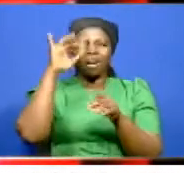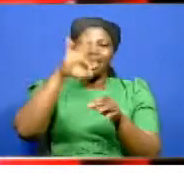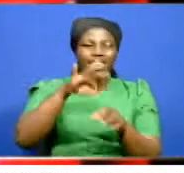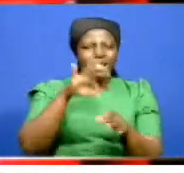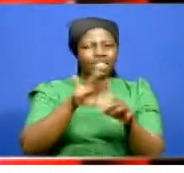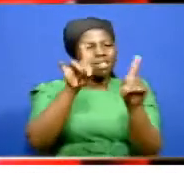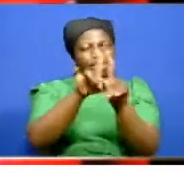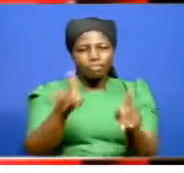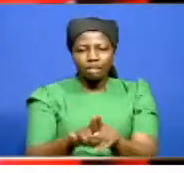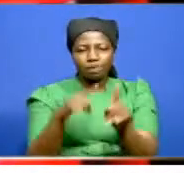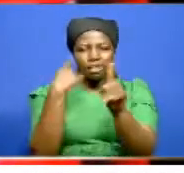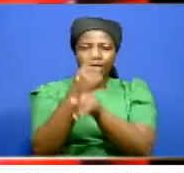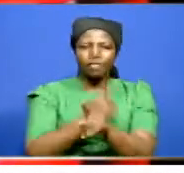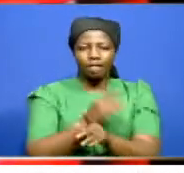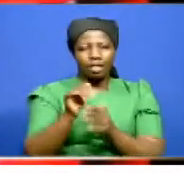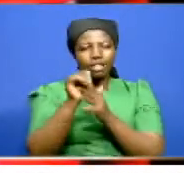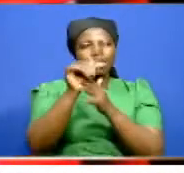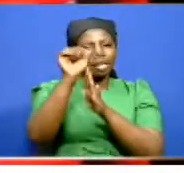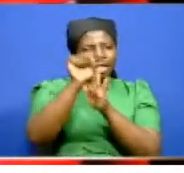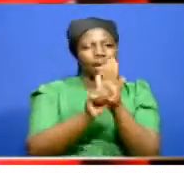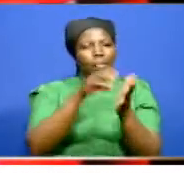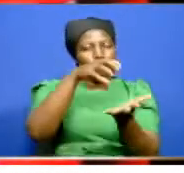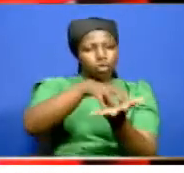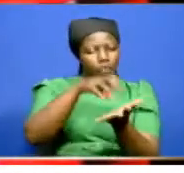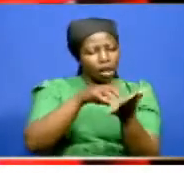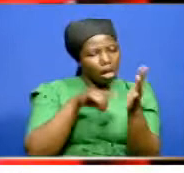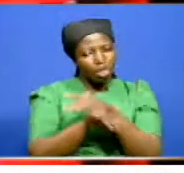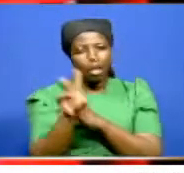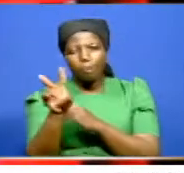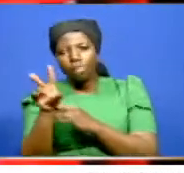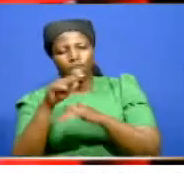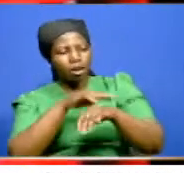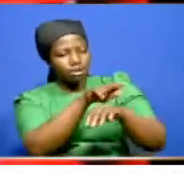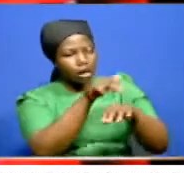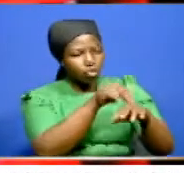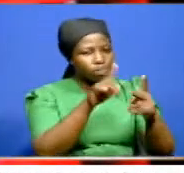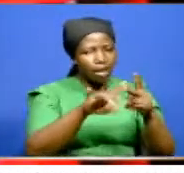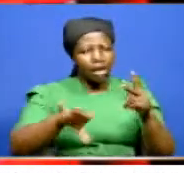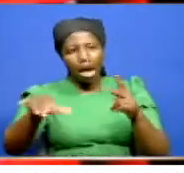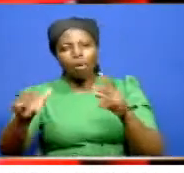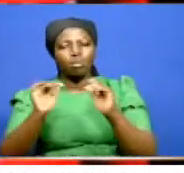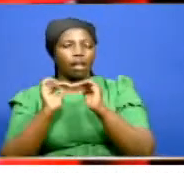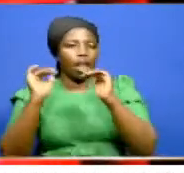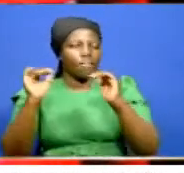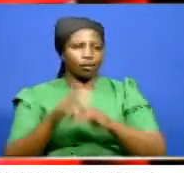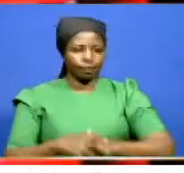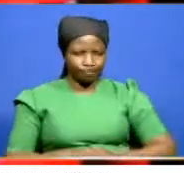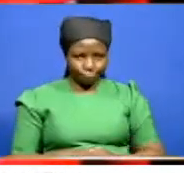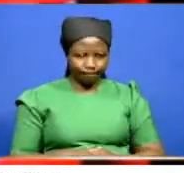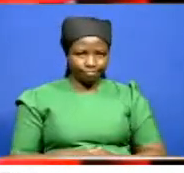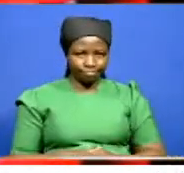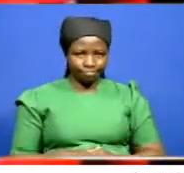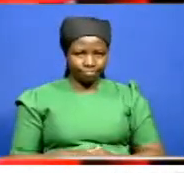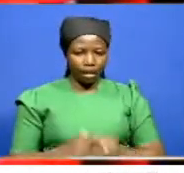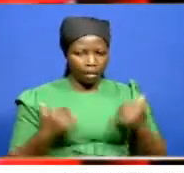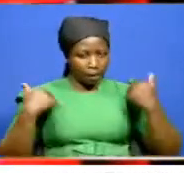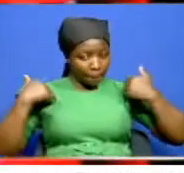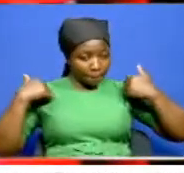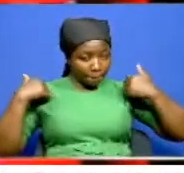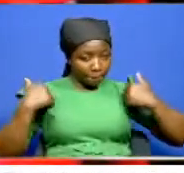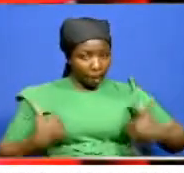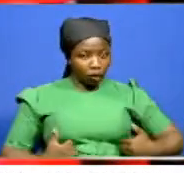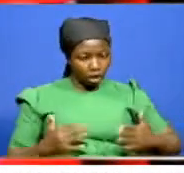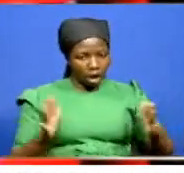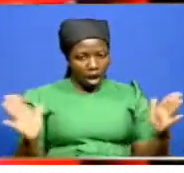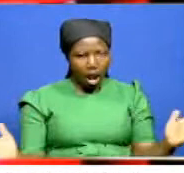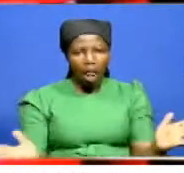different leadership positions at both national and county levels. I'm personally